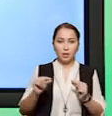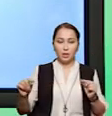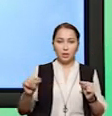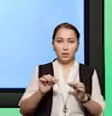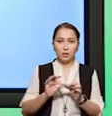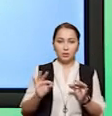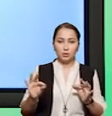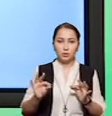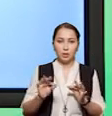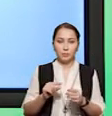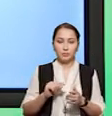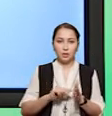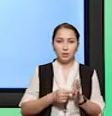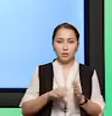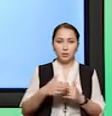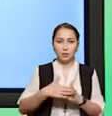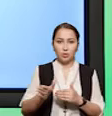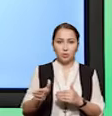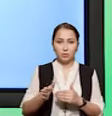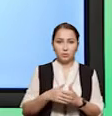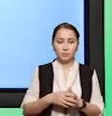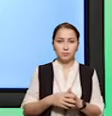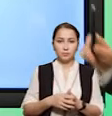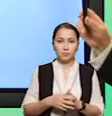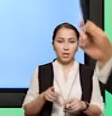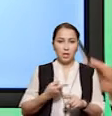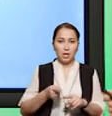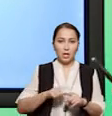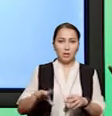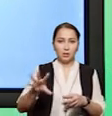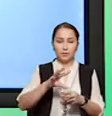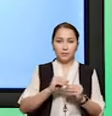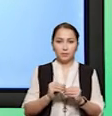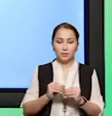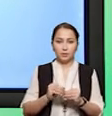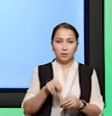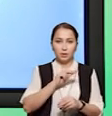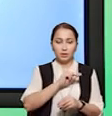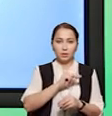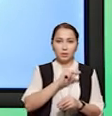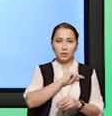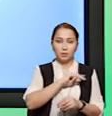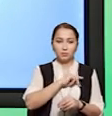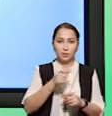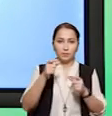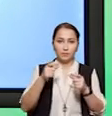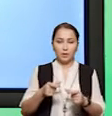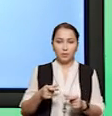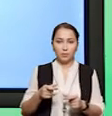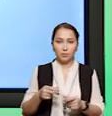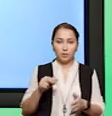uzun tirqish ochdi. Bu hamma uskuna qurilmani vakuumga